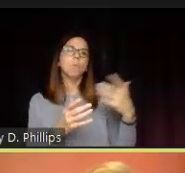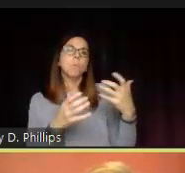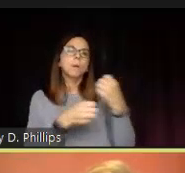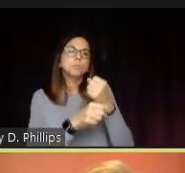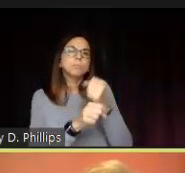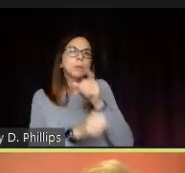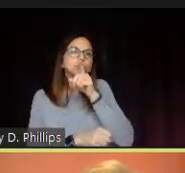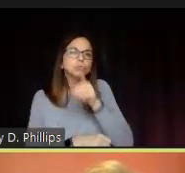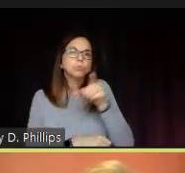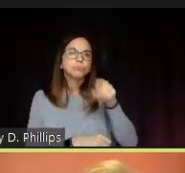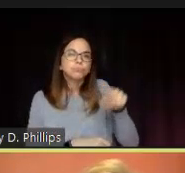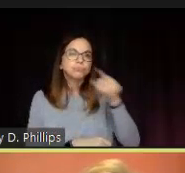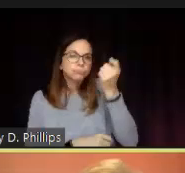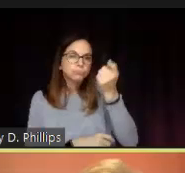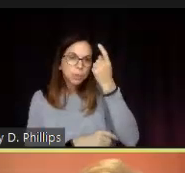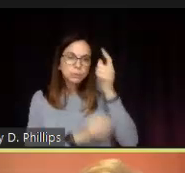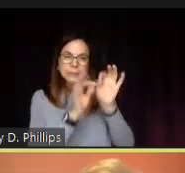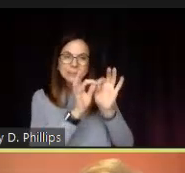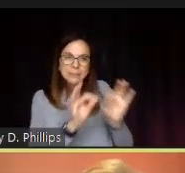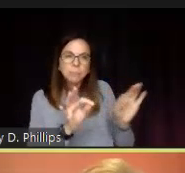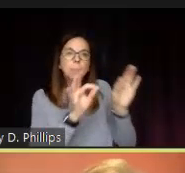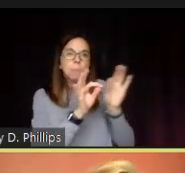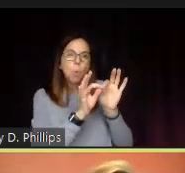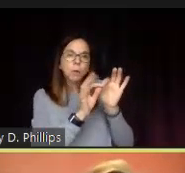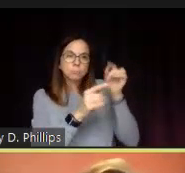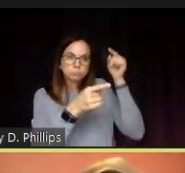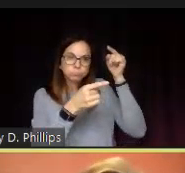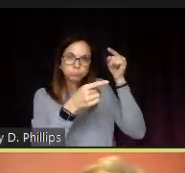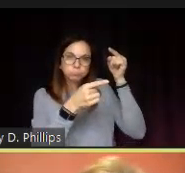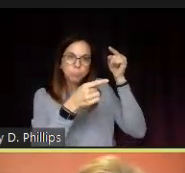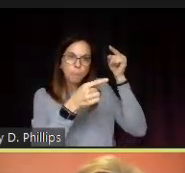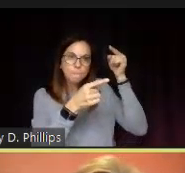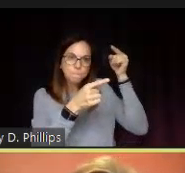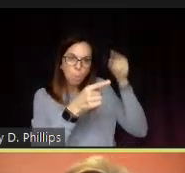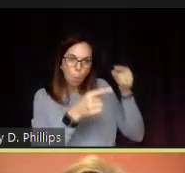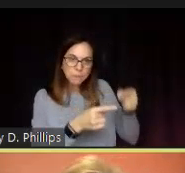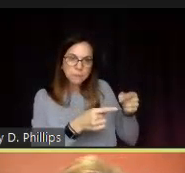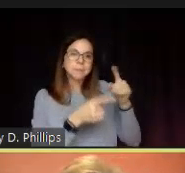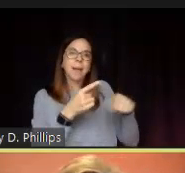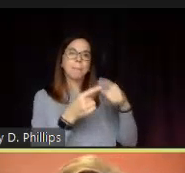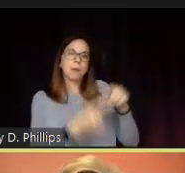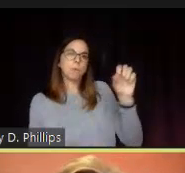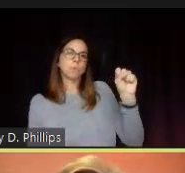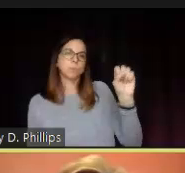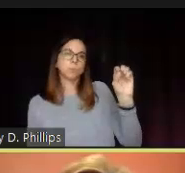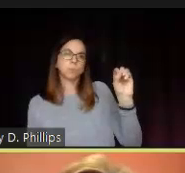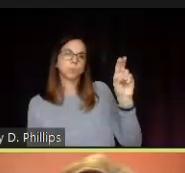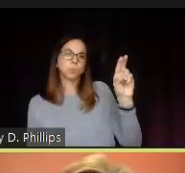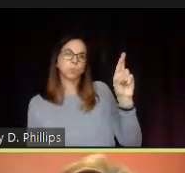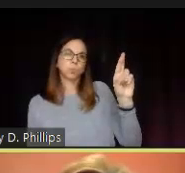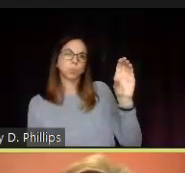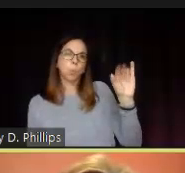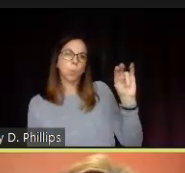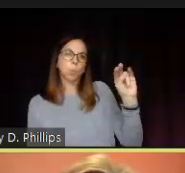sure that we understand this important point about sourcing. So here's